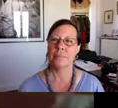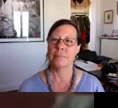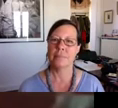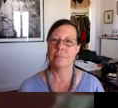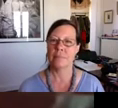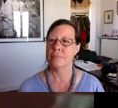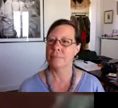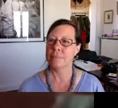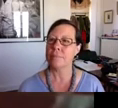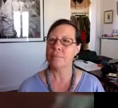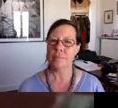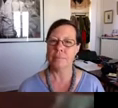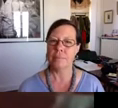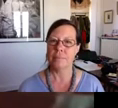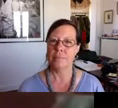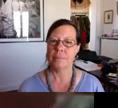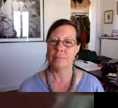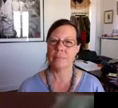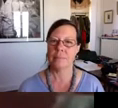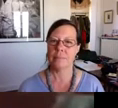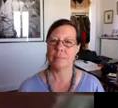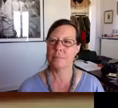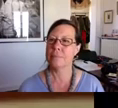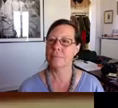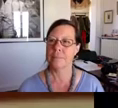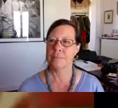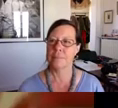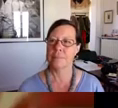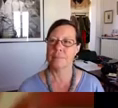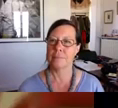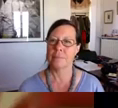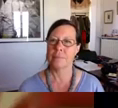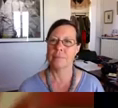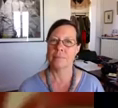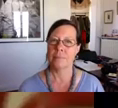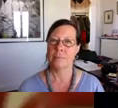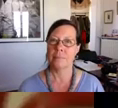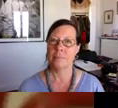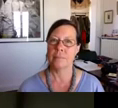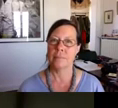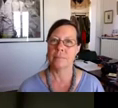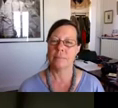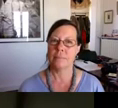won't. But it's good in gin and tonics. Many experts call this steady